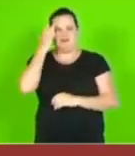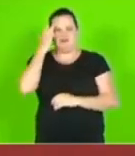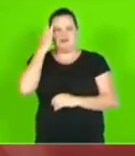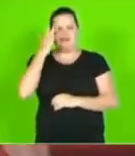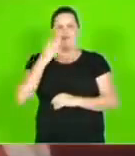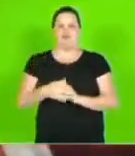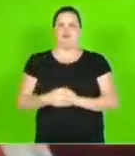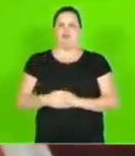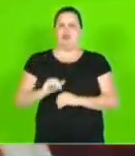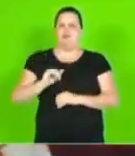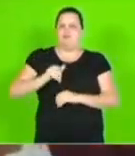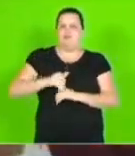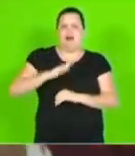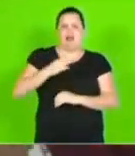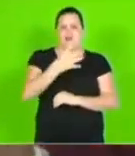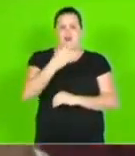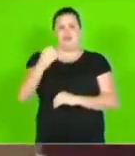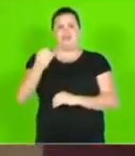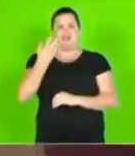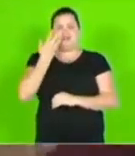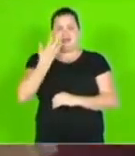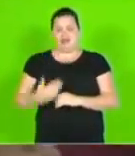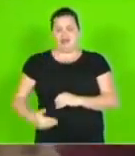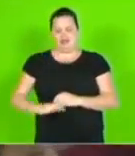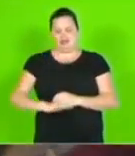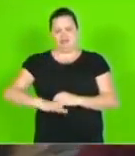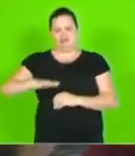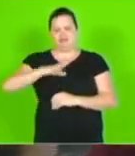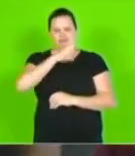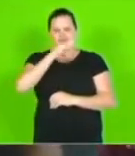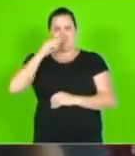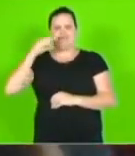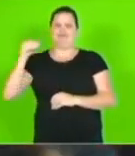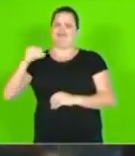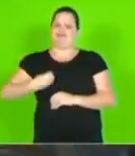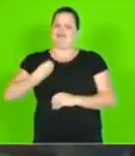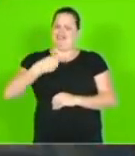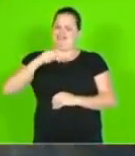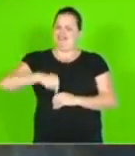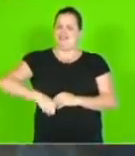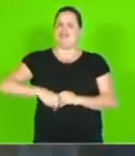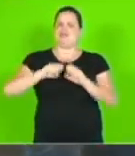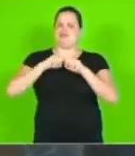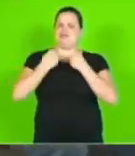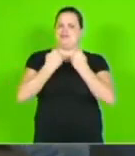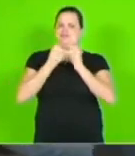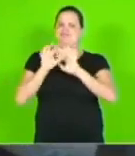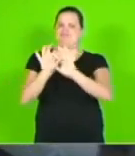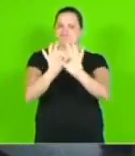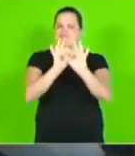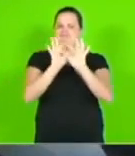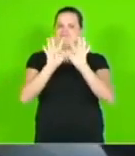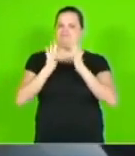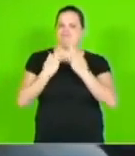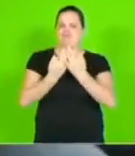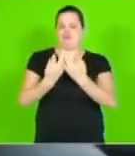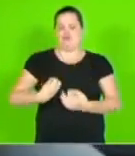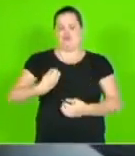Manaí. There are more than 400 children here, children, intermediates, and adolescents,